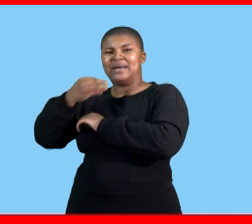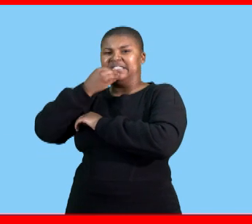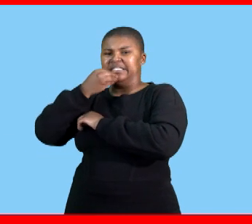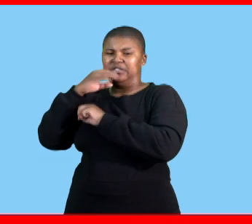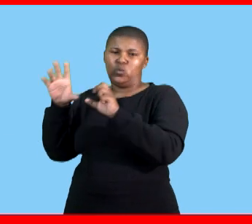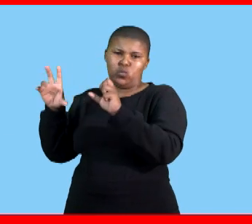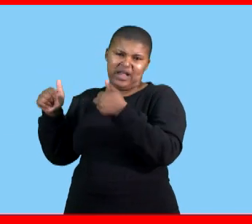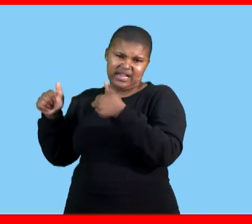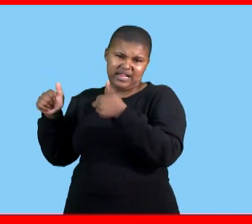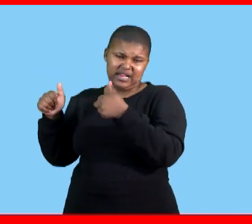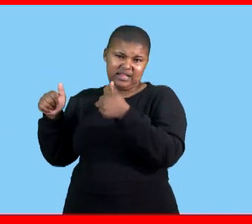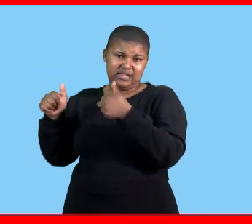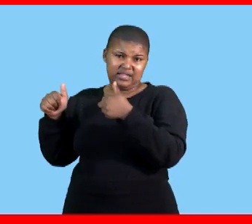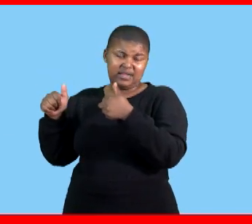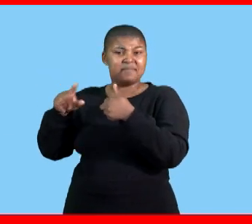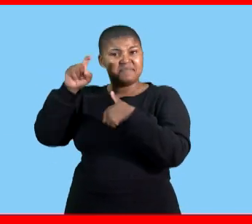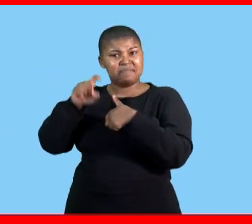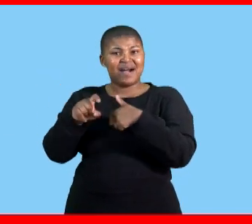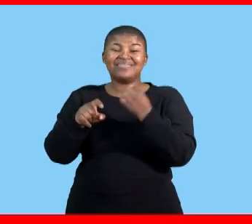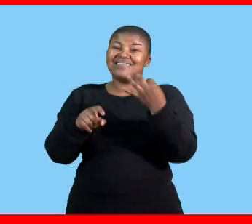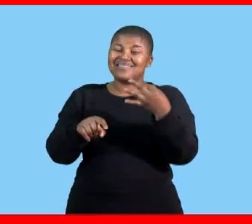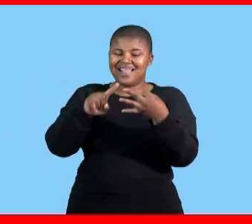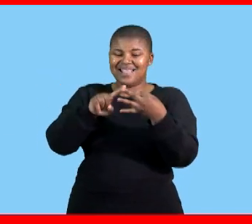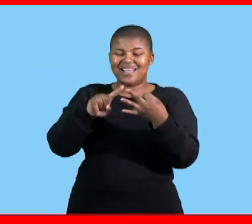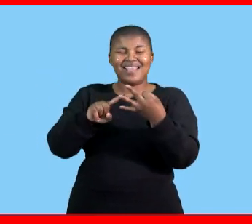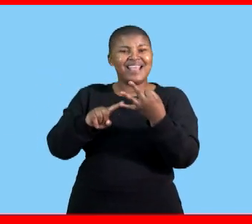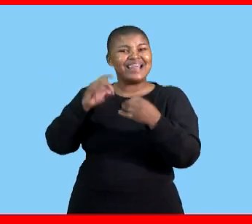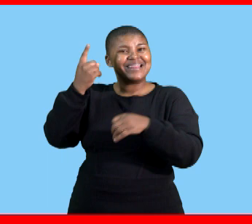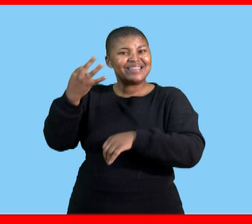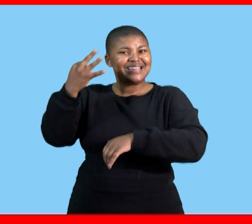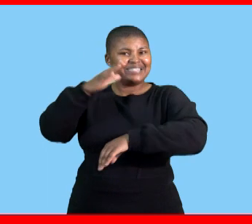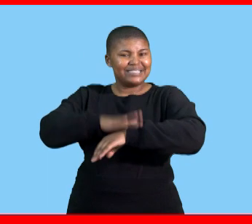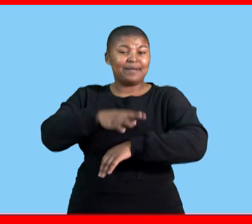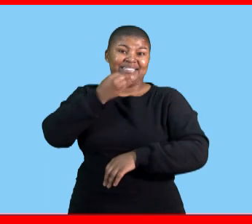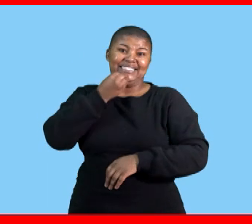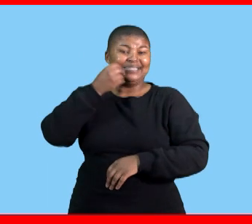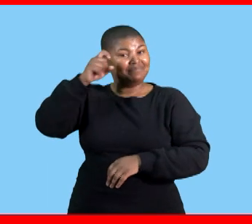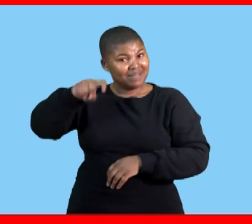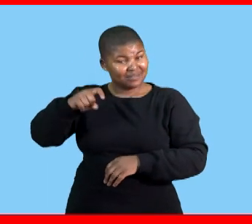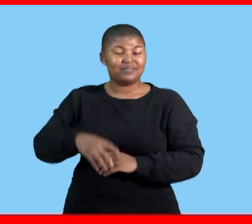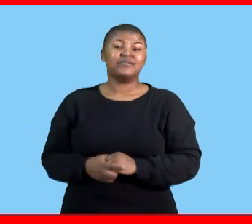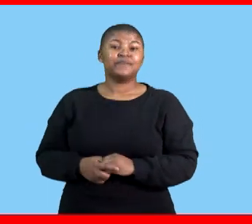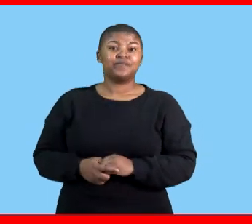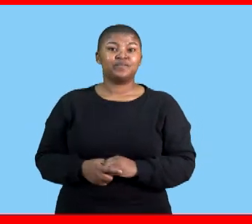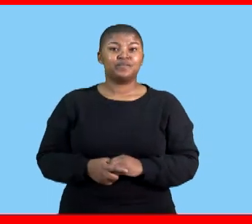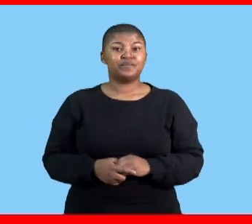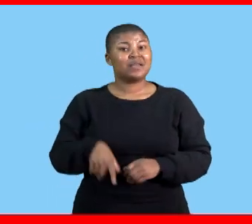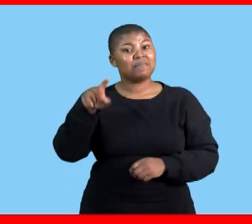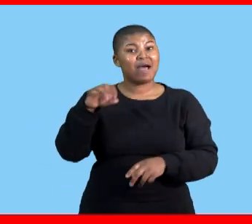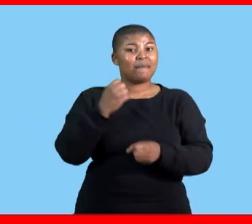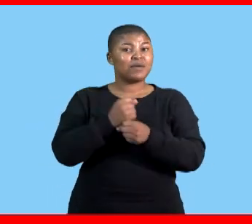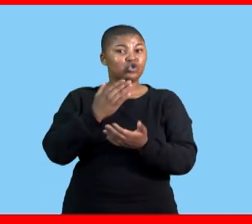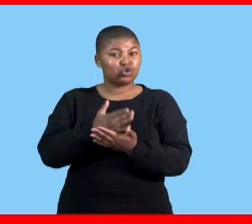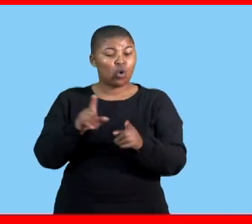balanced diet, you need to at least have 3 meals per day. It is also very important to go to the gym